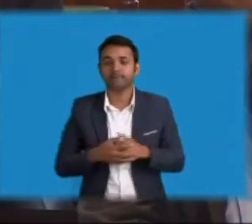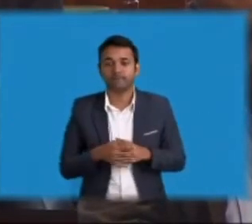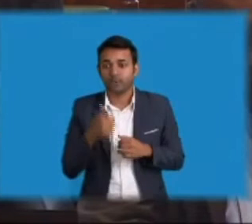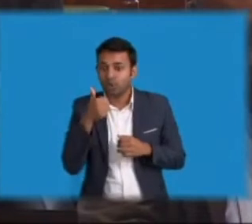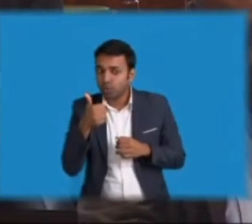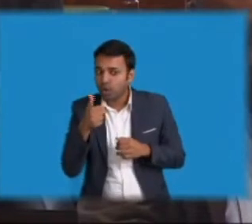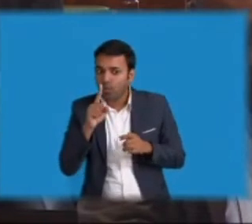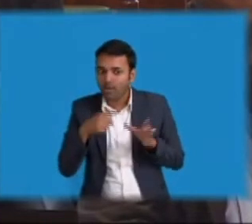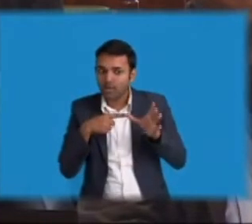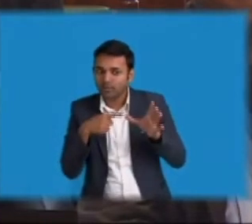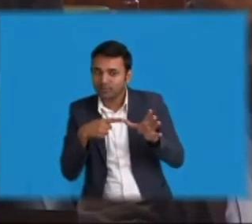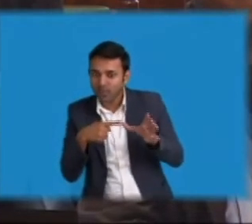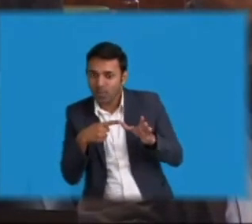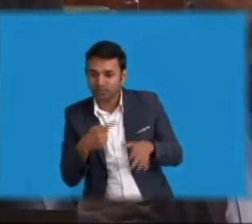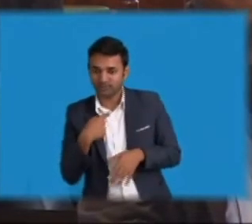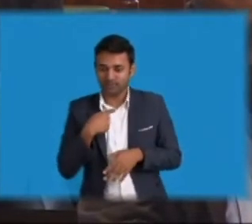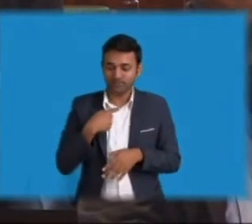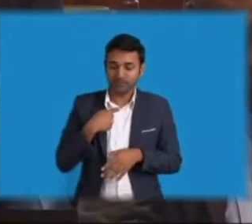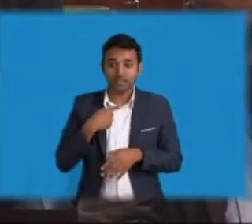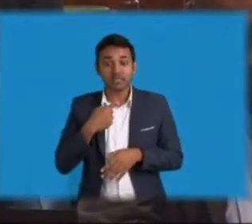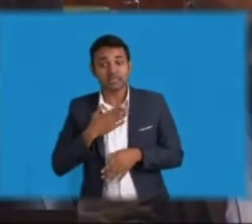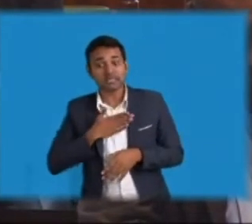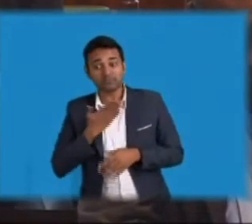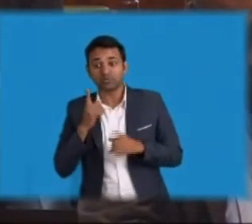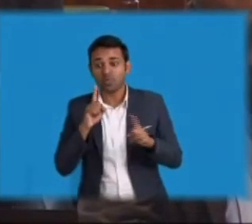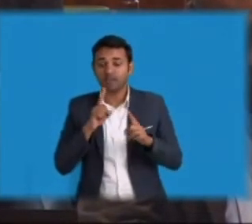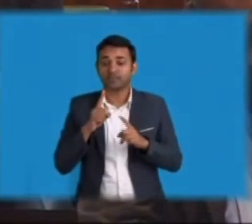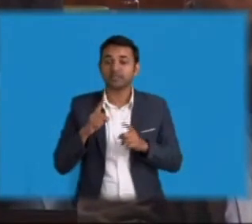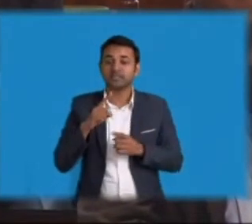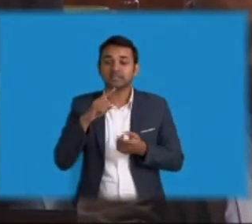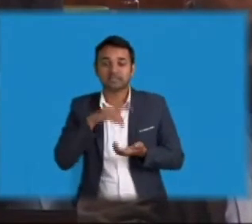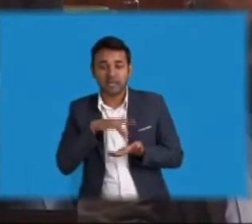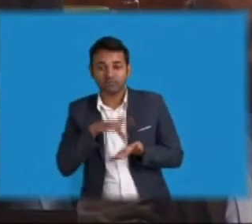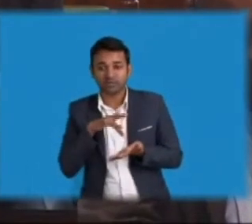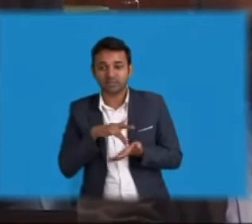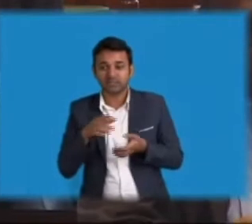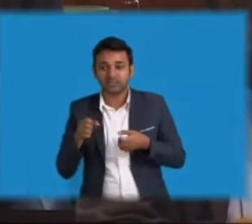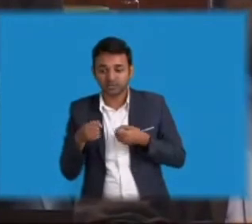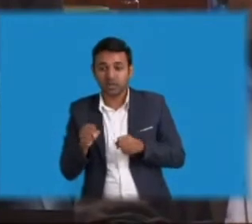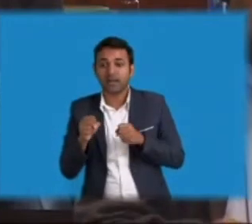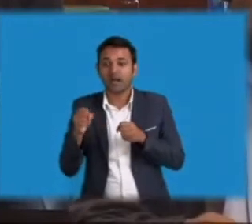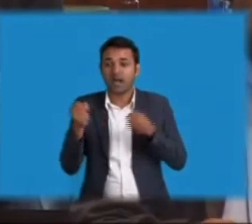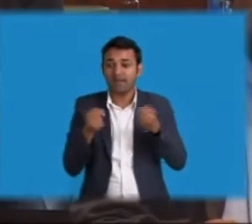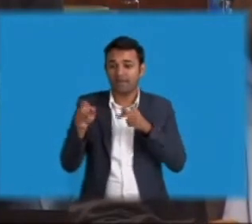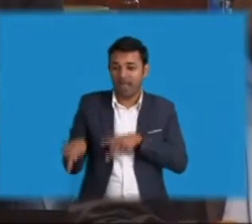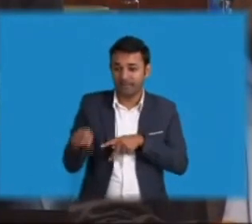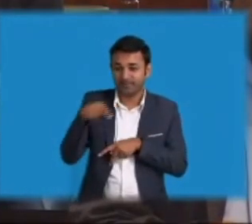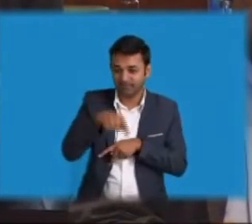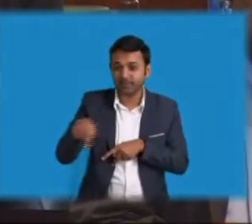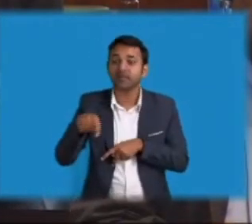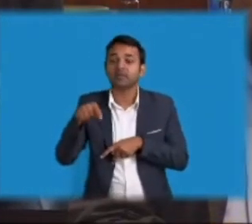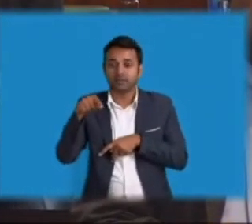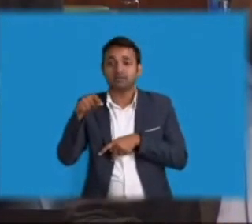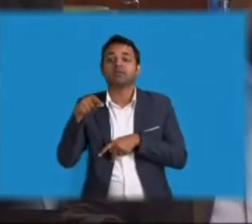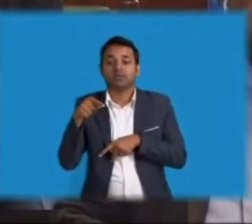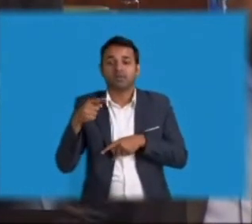interest for the Central Street Car Park Public-Private Partnership redevelopment with a $60 million car park accommodation and